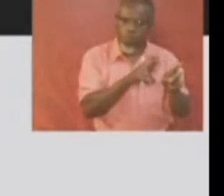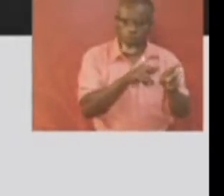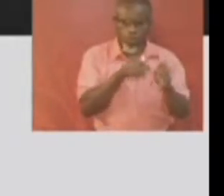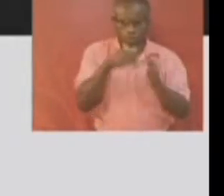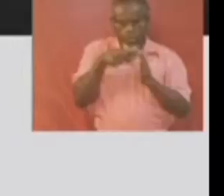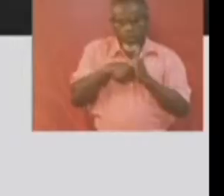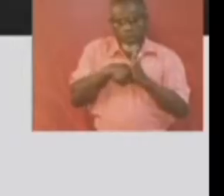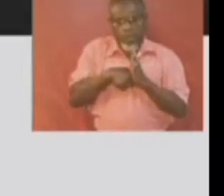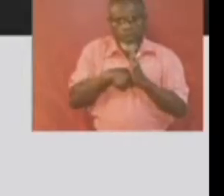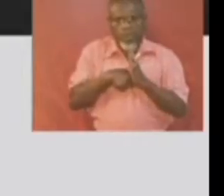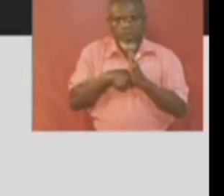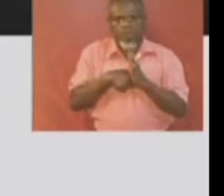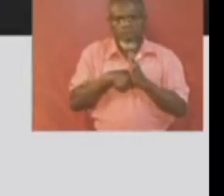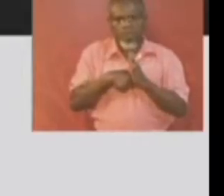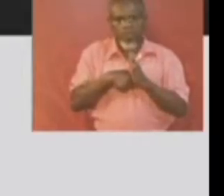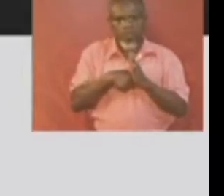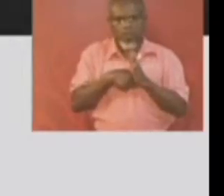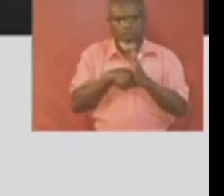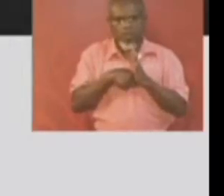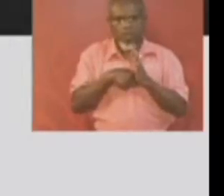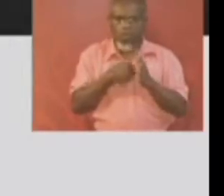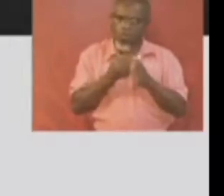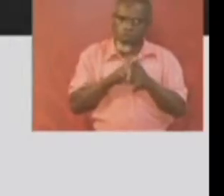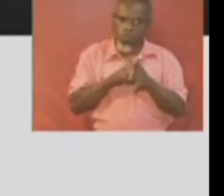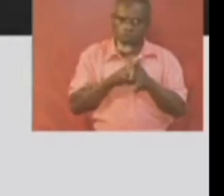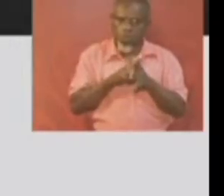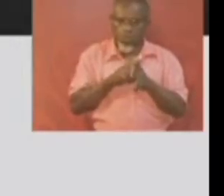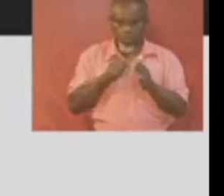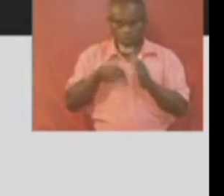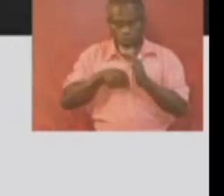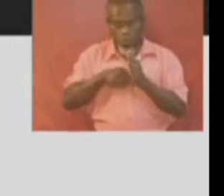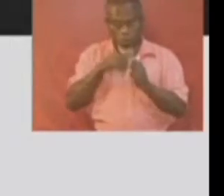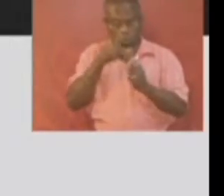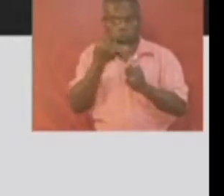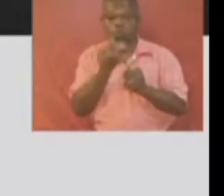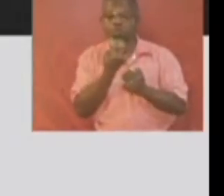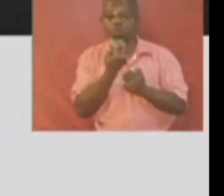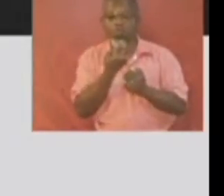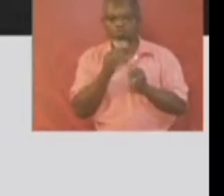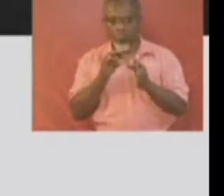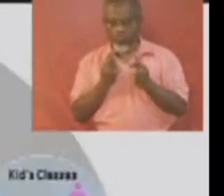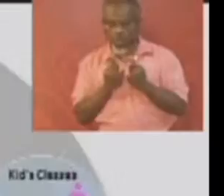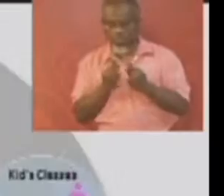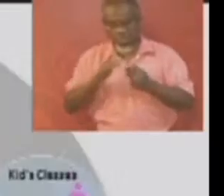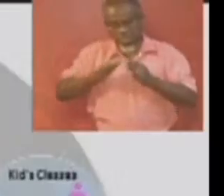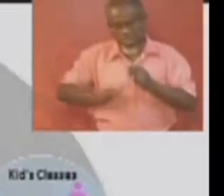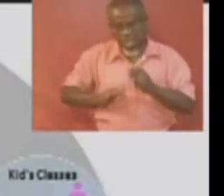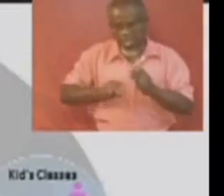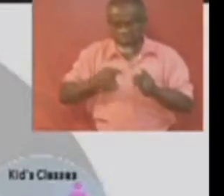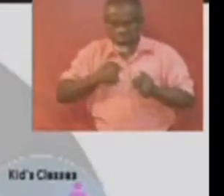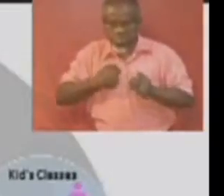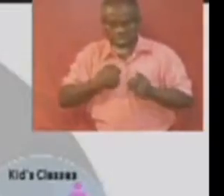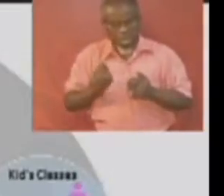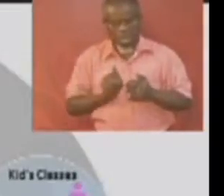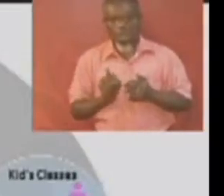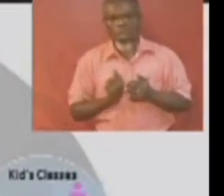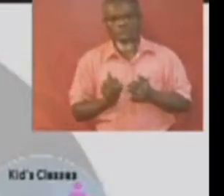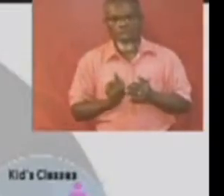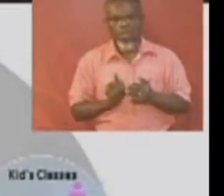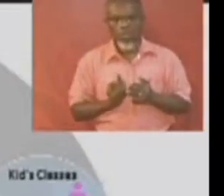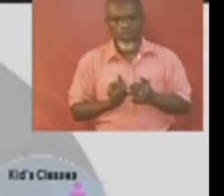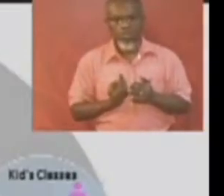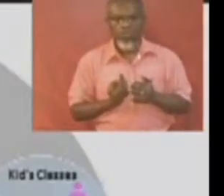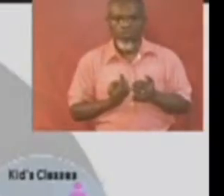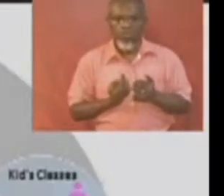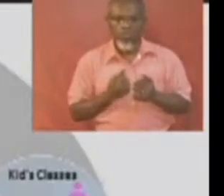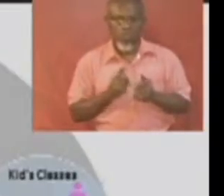and your child. You go to work in your workplace with a few people. But in reality, everyone is connected to a few other groups of people. So the circle you really